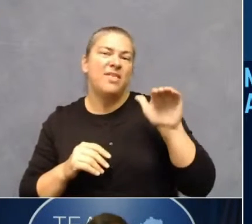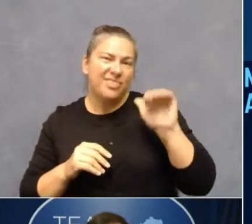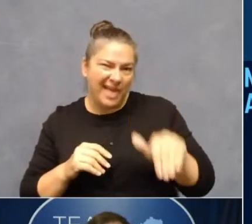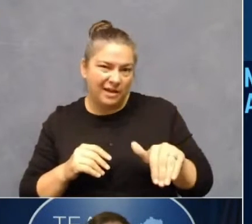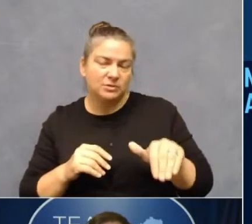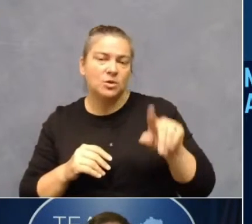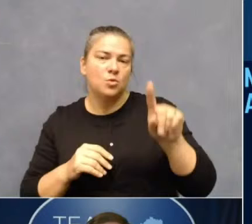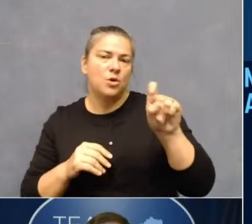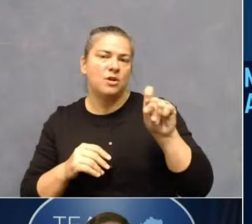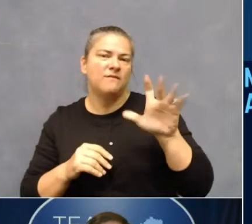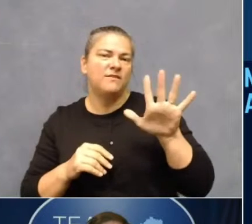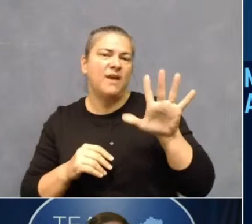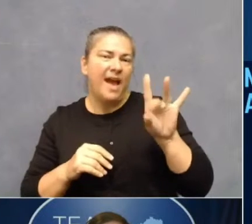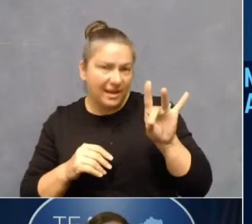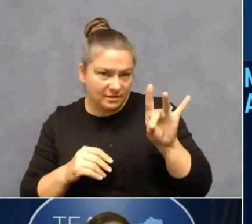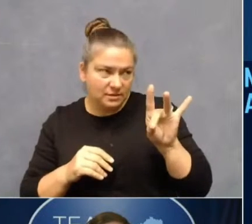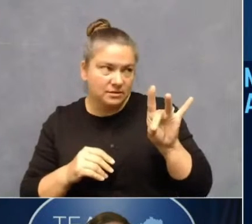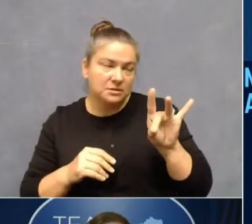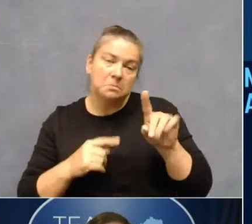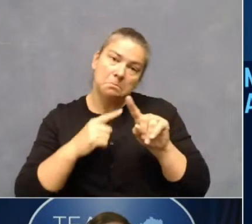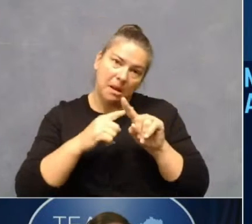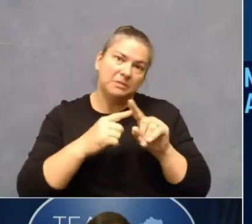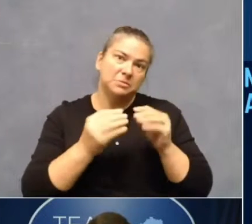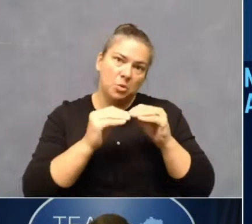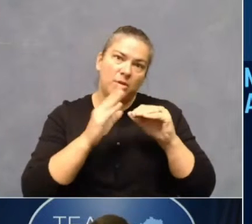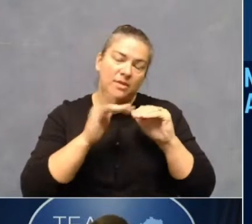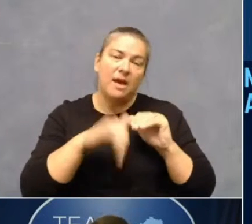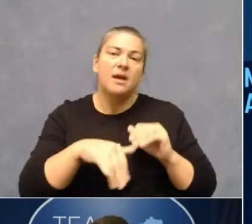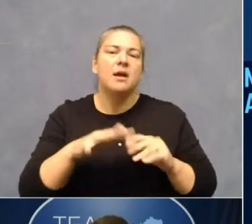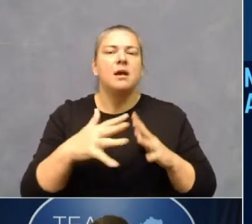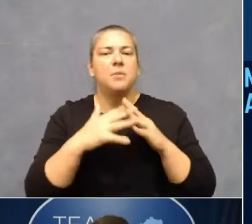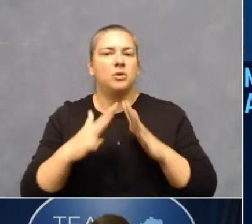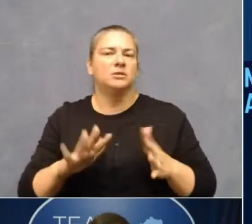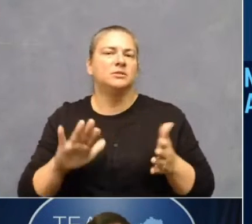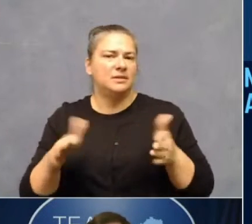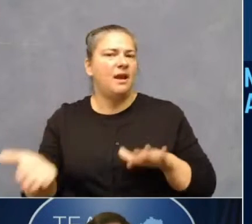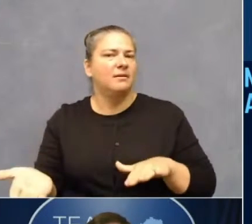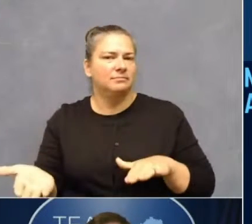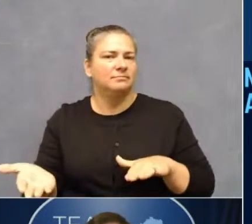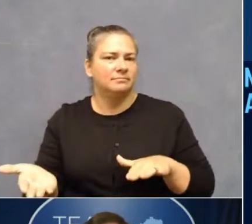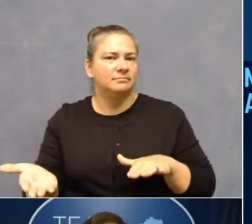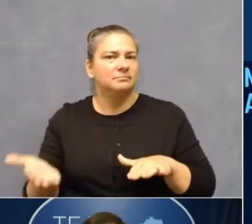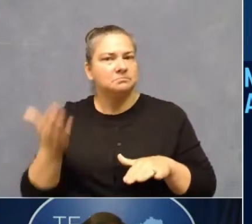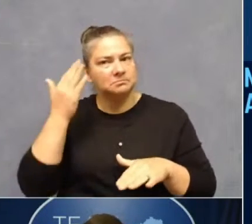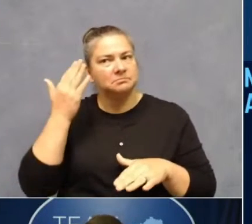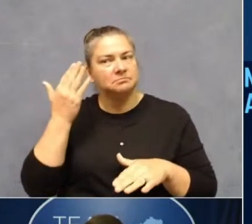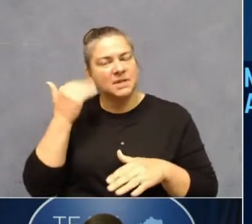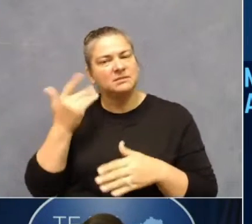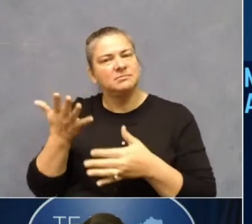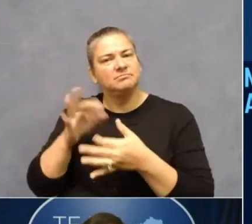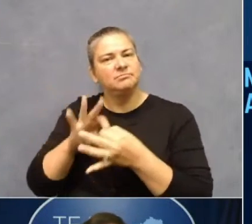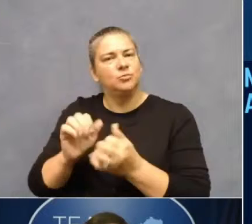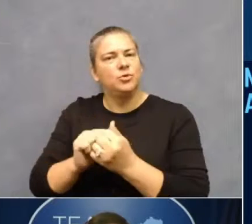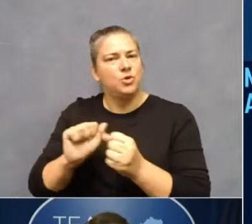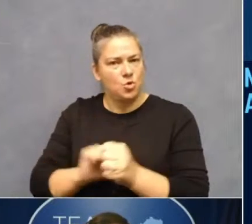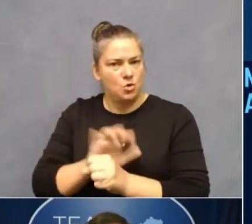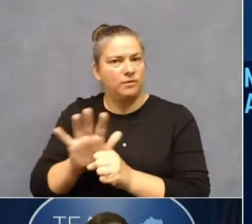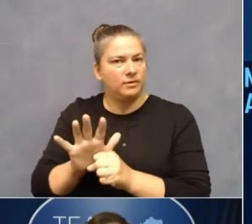225,158 plus Americans, at least in part due to COVID. That